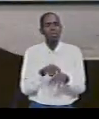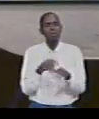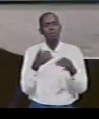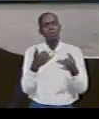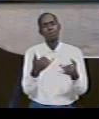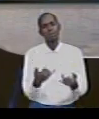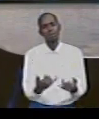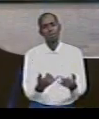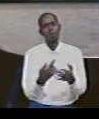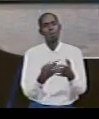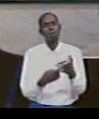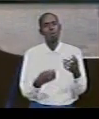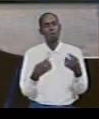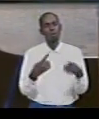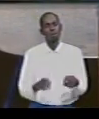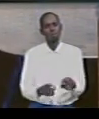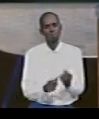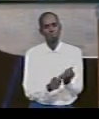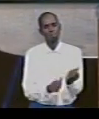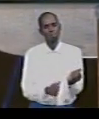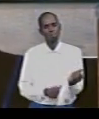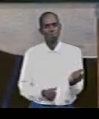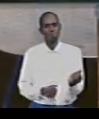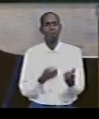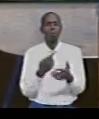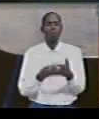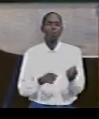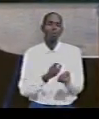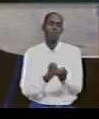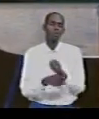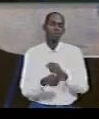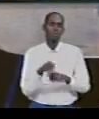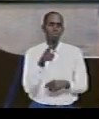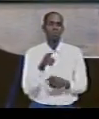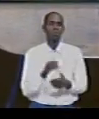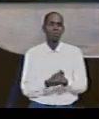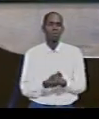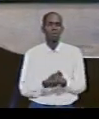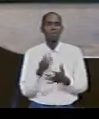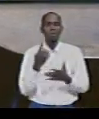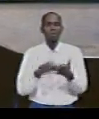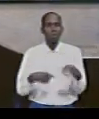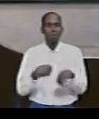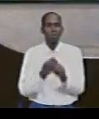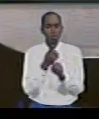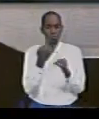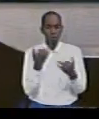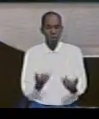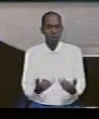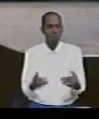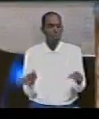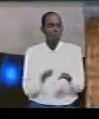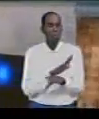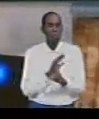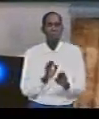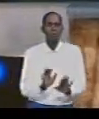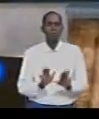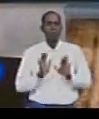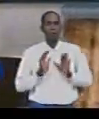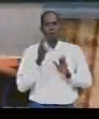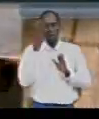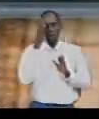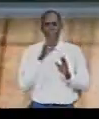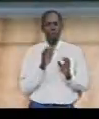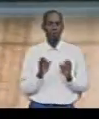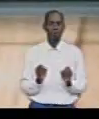you? What turned you around? What made you so fearful? Were you fidgeting? And